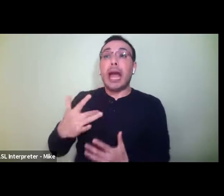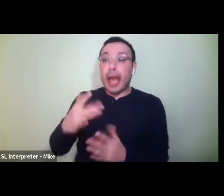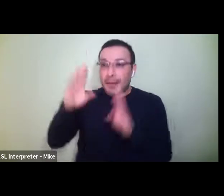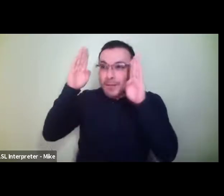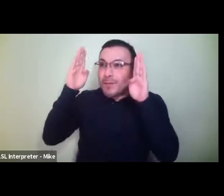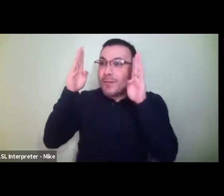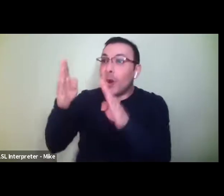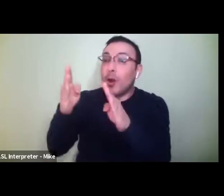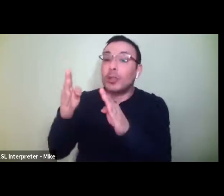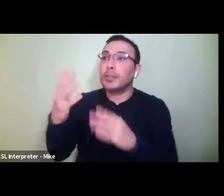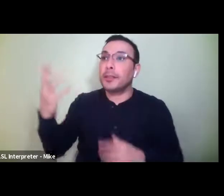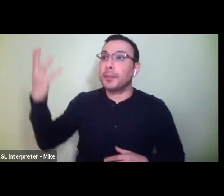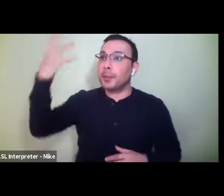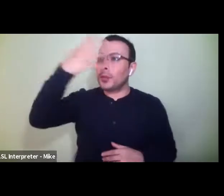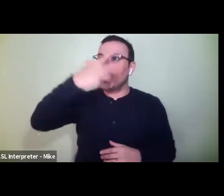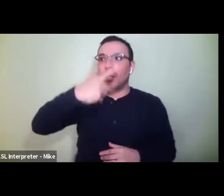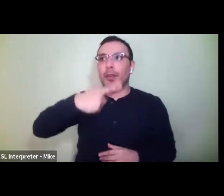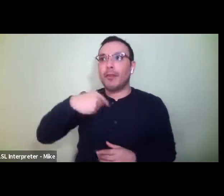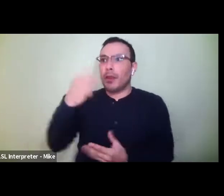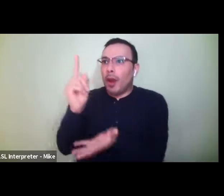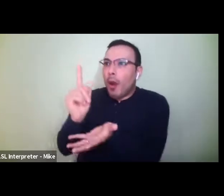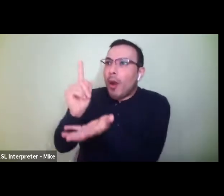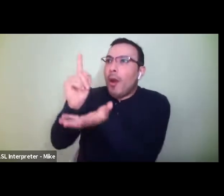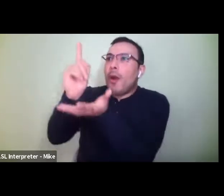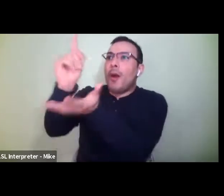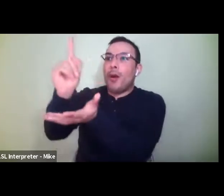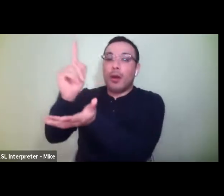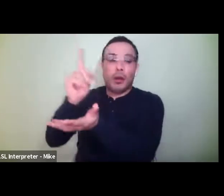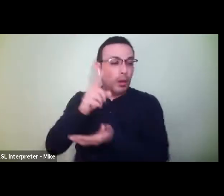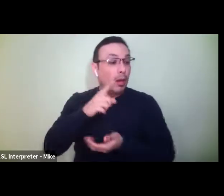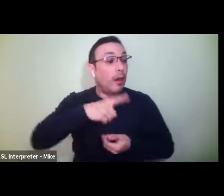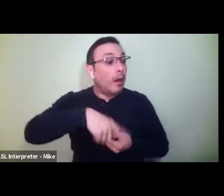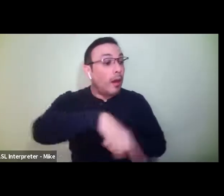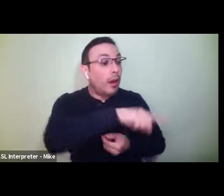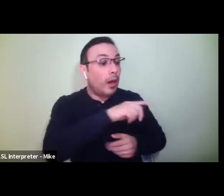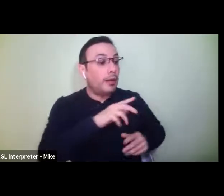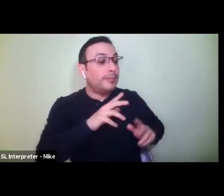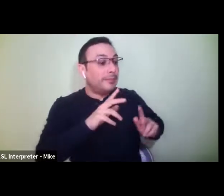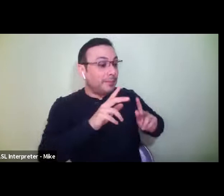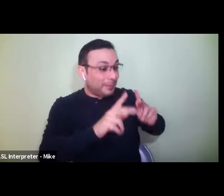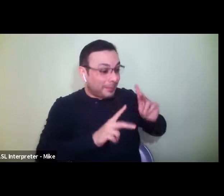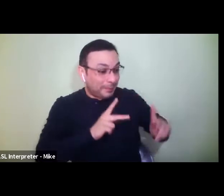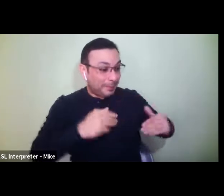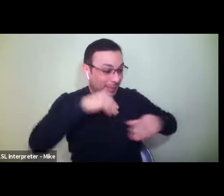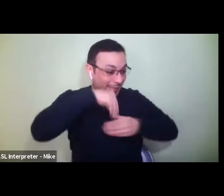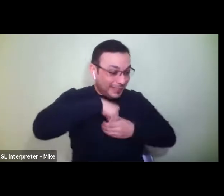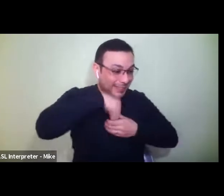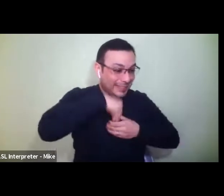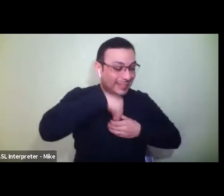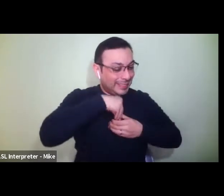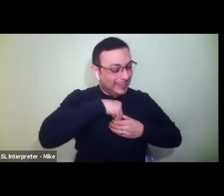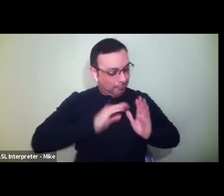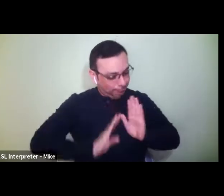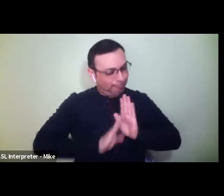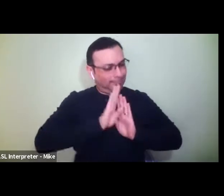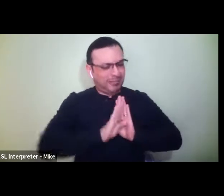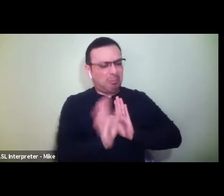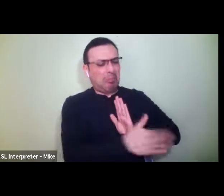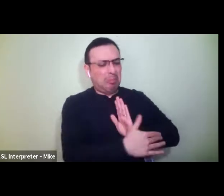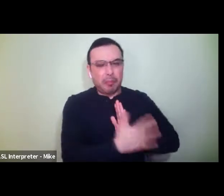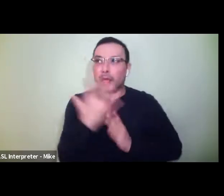and dismisses any profound concern with developing the inner life. Still,